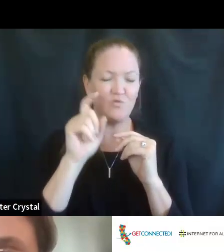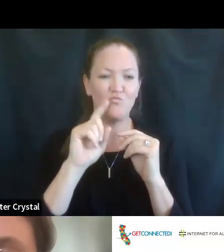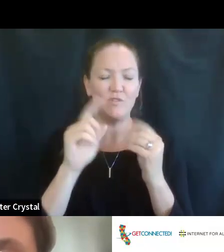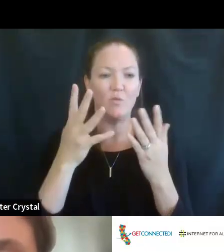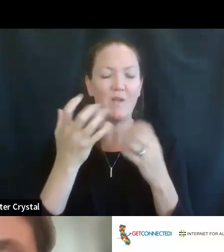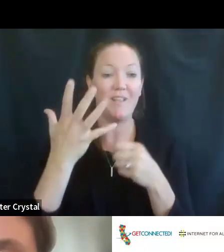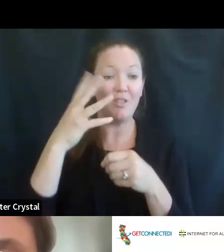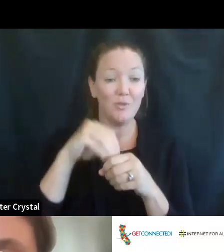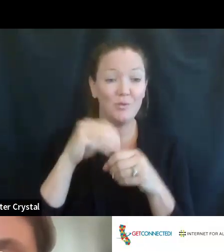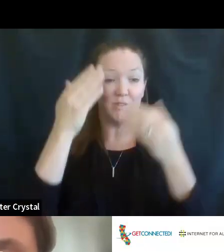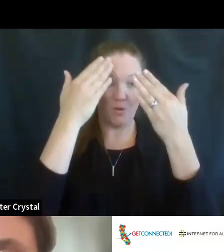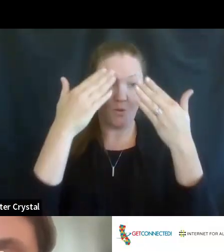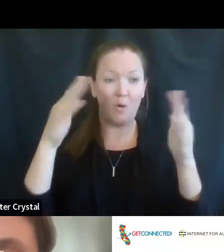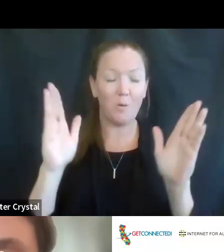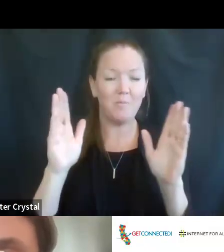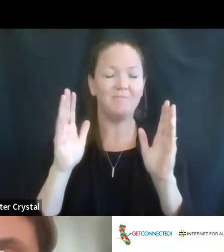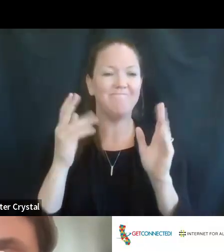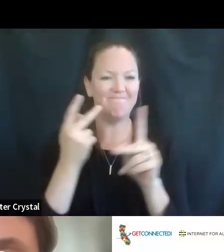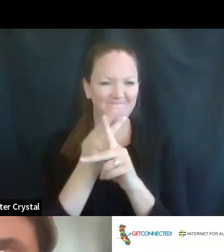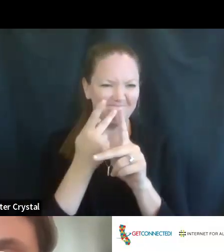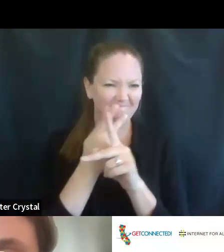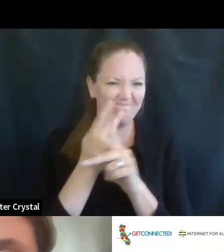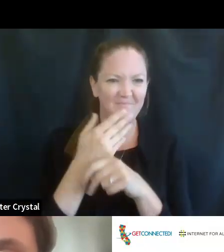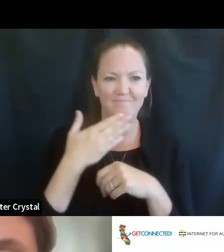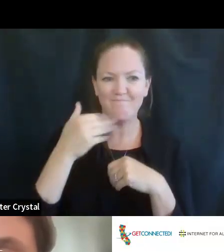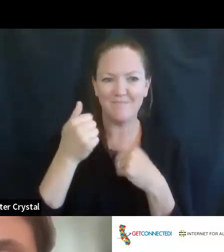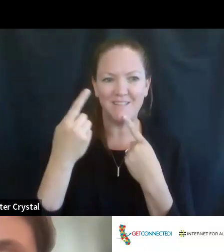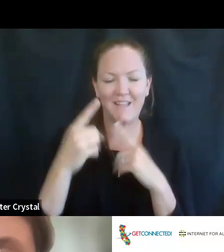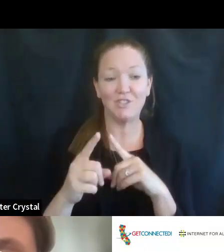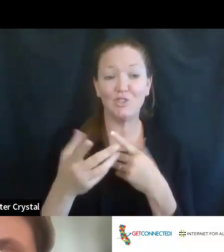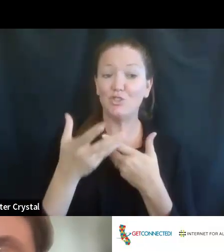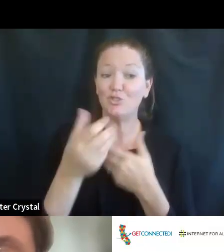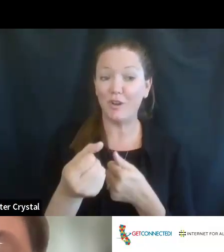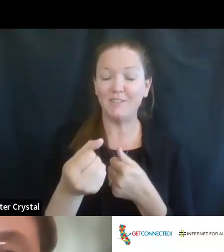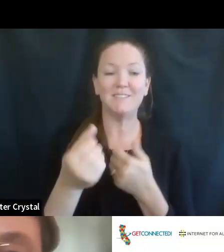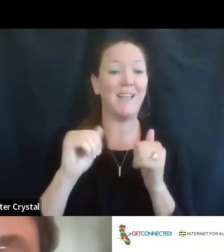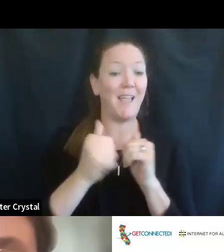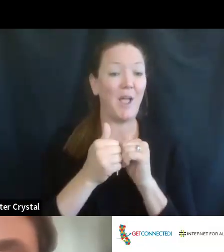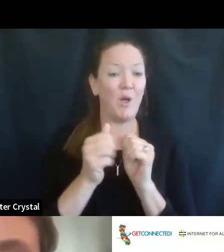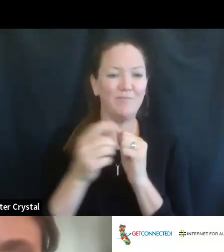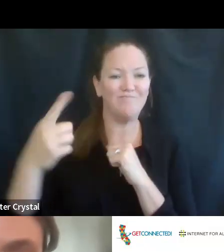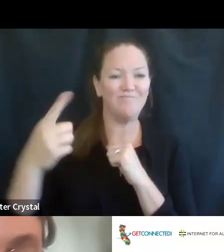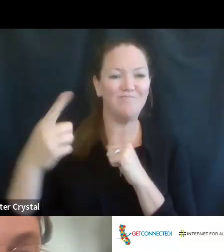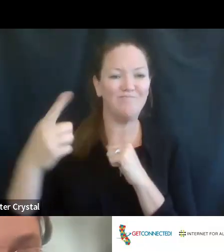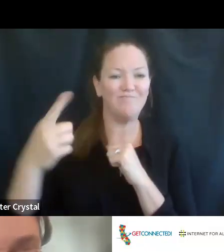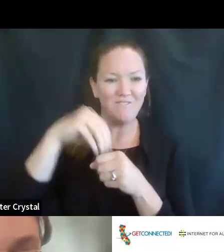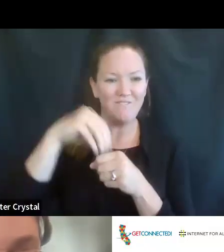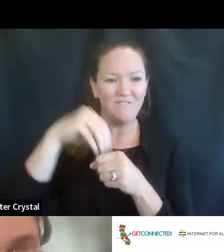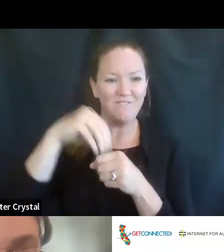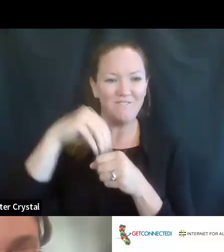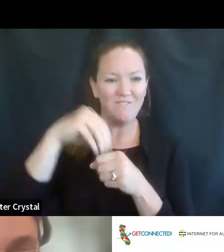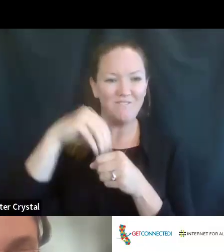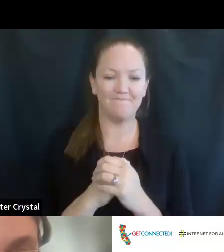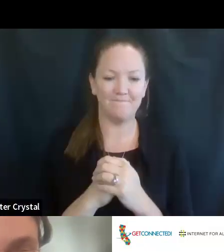better answers, which we trust happens with all of you involved. Yeah. Great, thank you. And